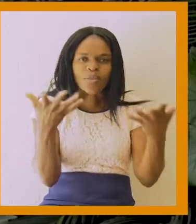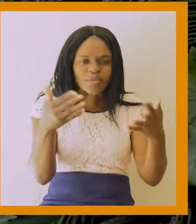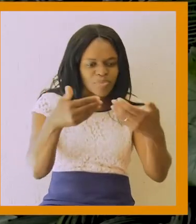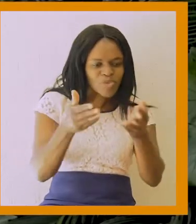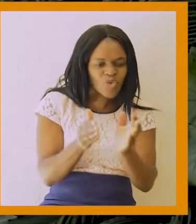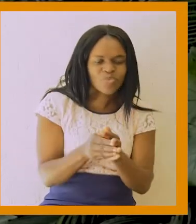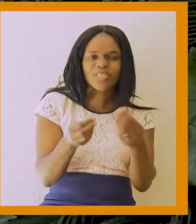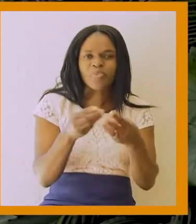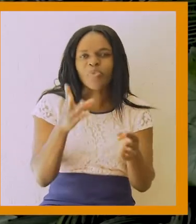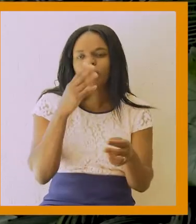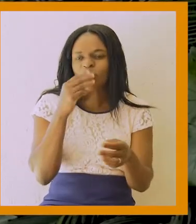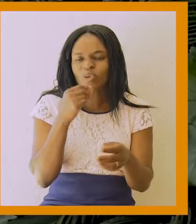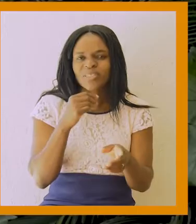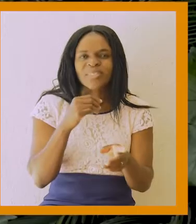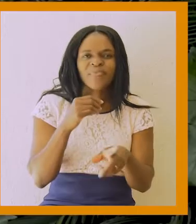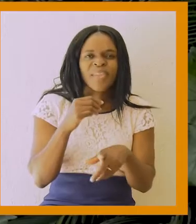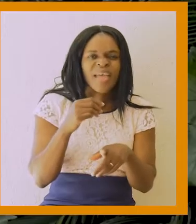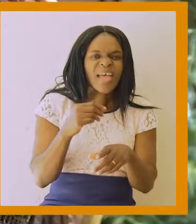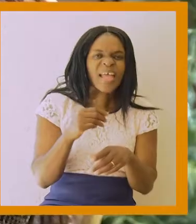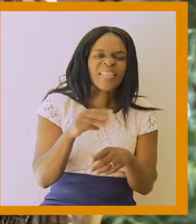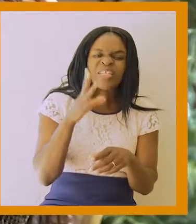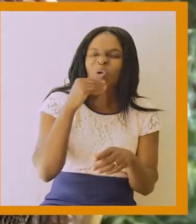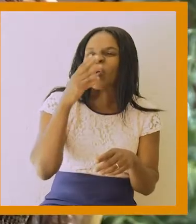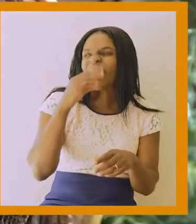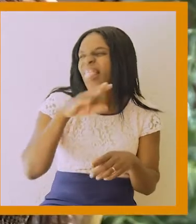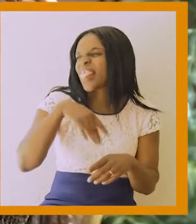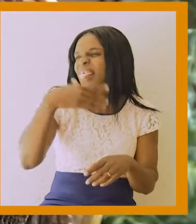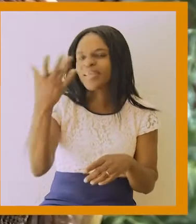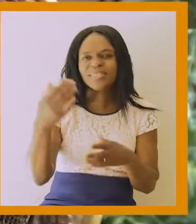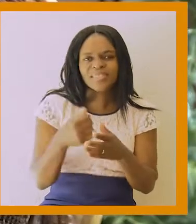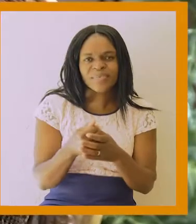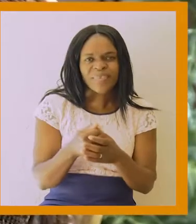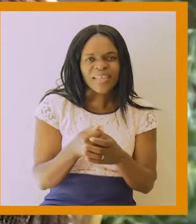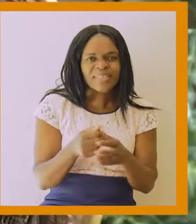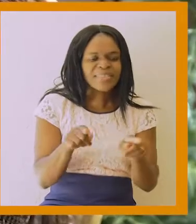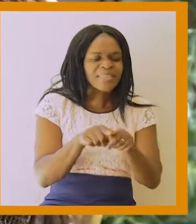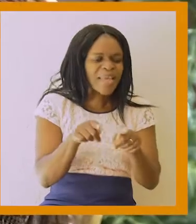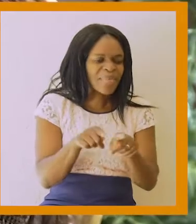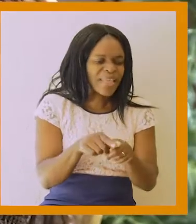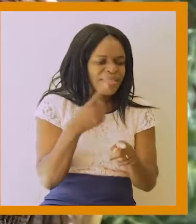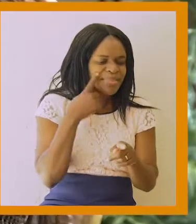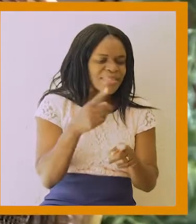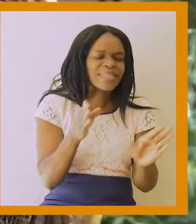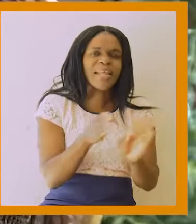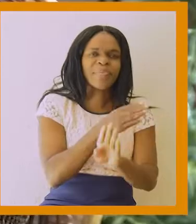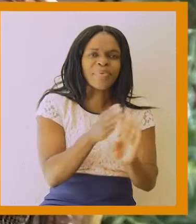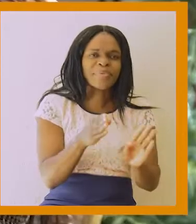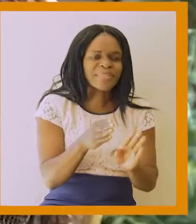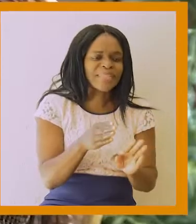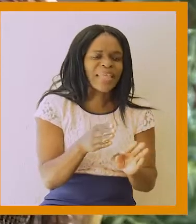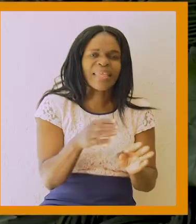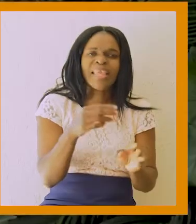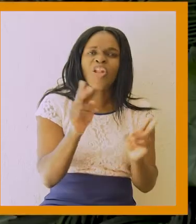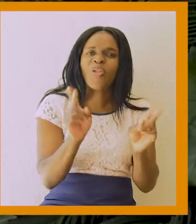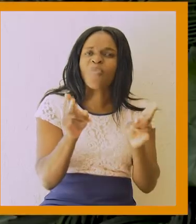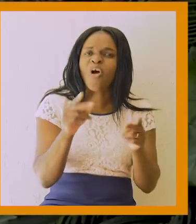everywhere, people just talk. They do careless talk about. We've normalized abuse. Yes, we've normalized abuse.